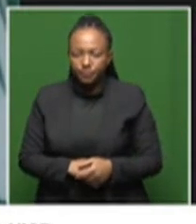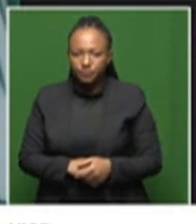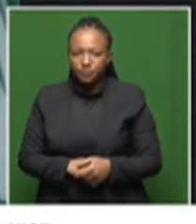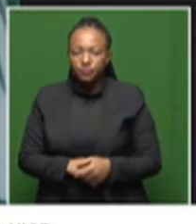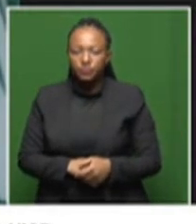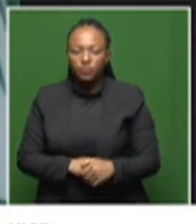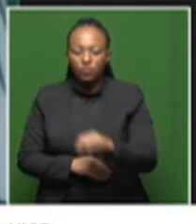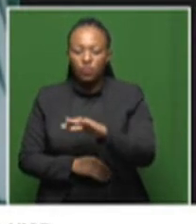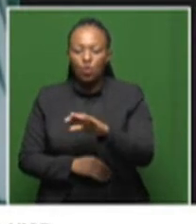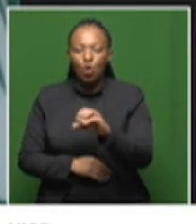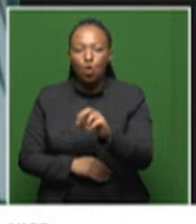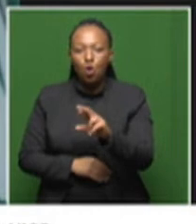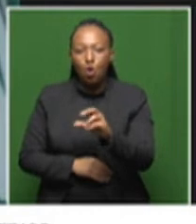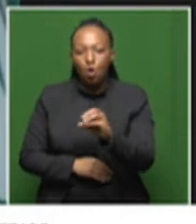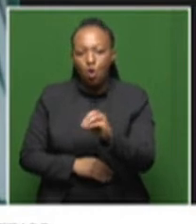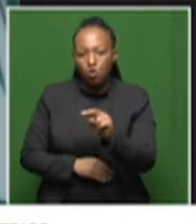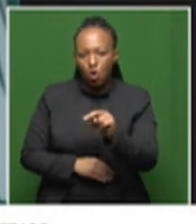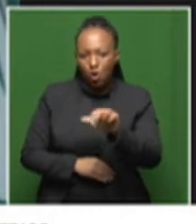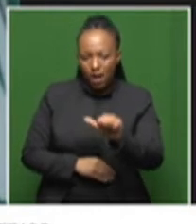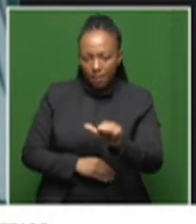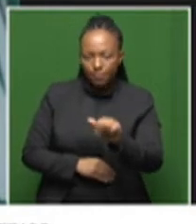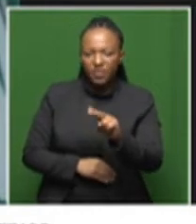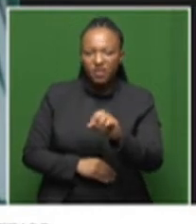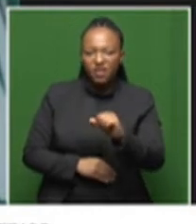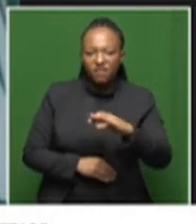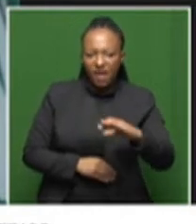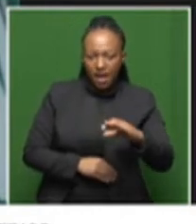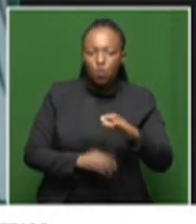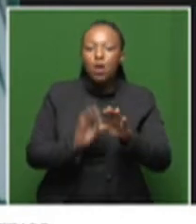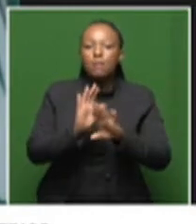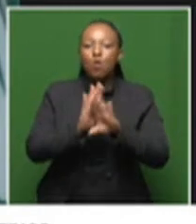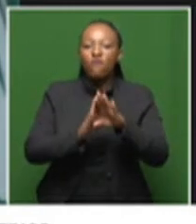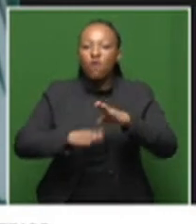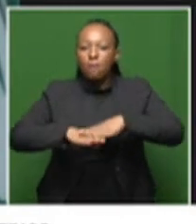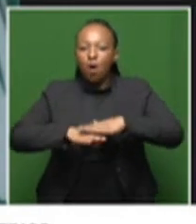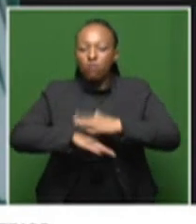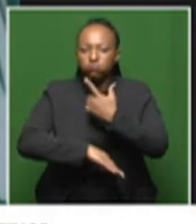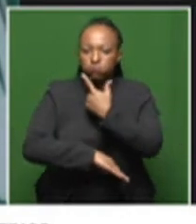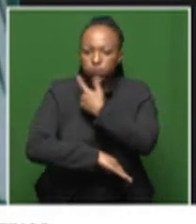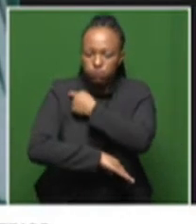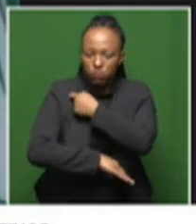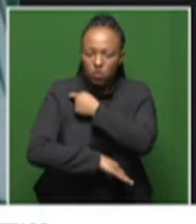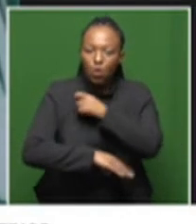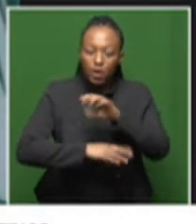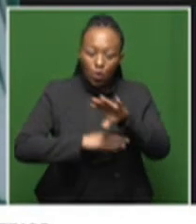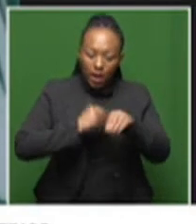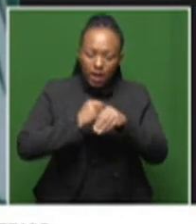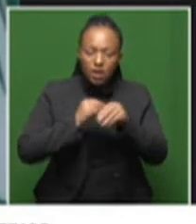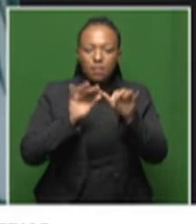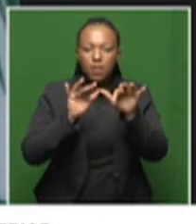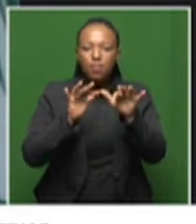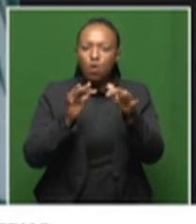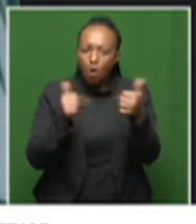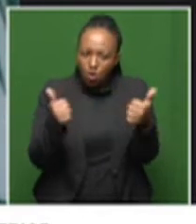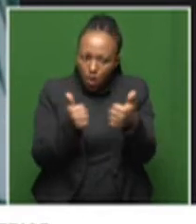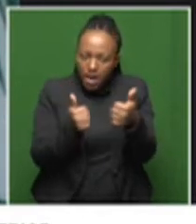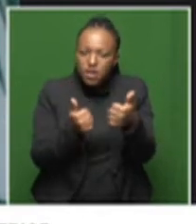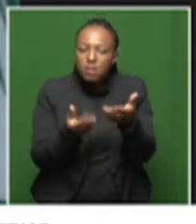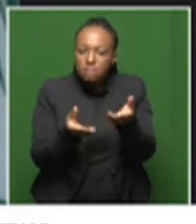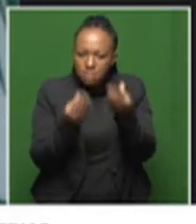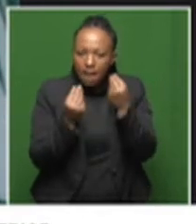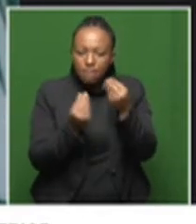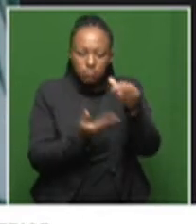CoronaVac will boost the vaccine supply for countries' vaccination rollout program, in addition to those we already